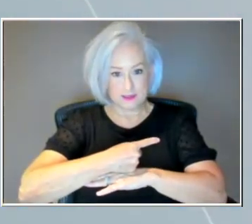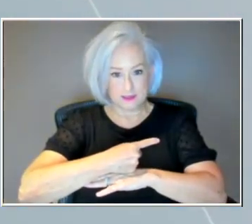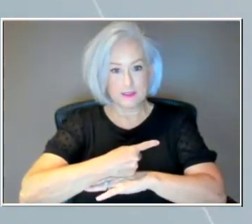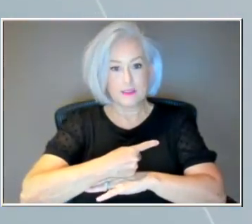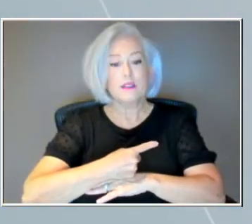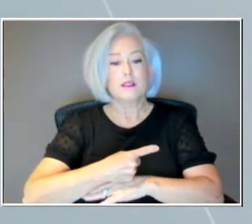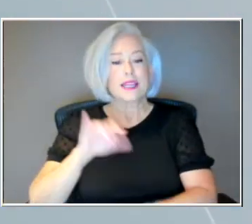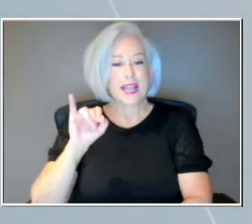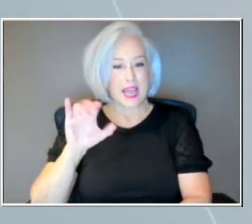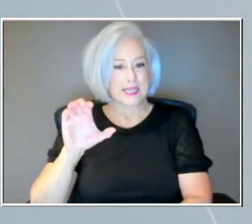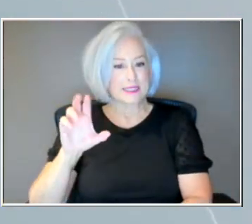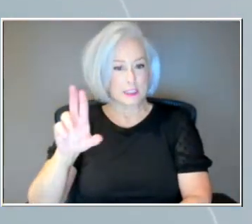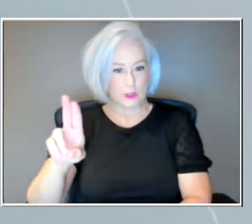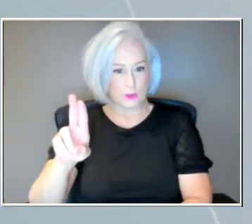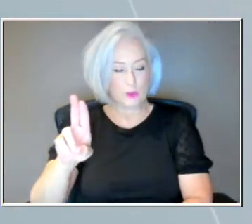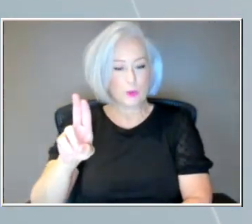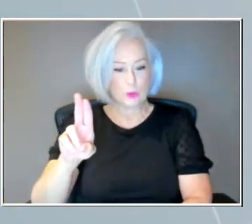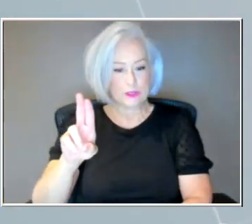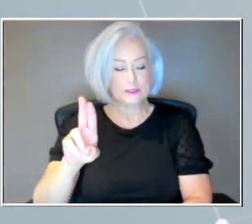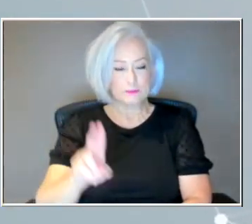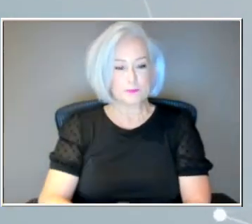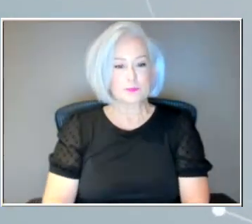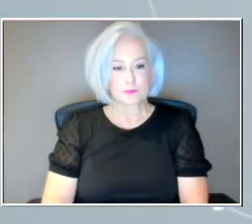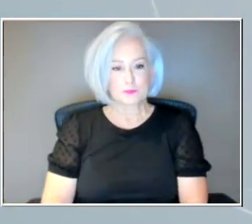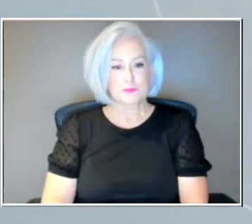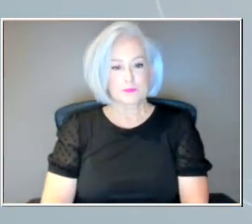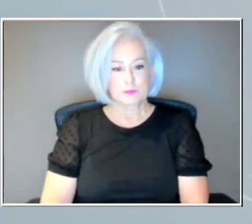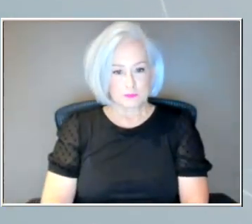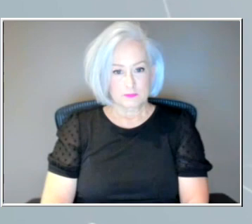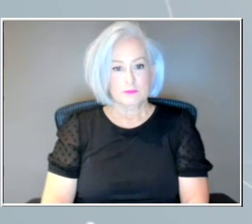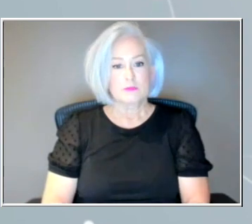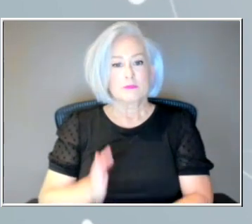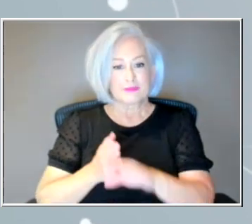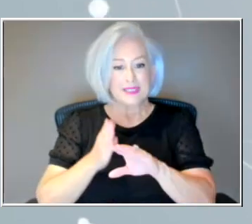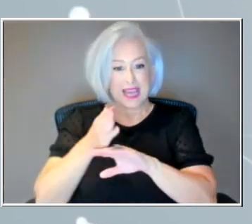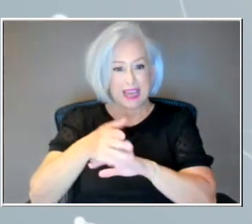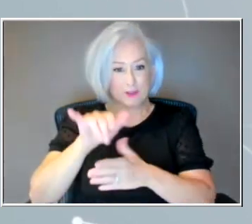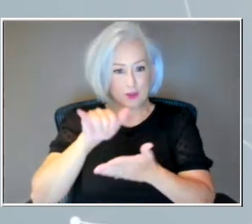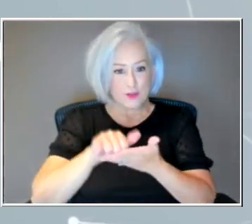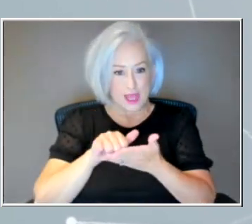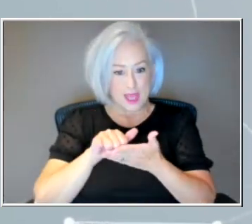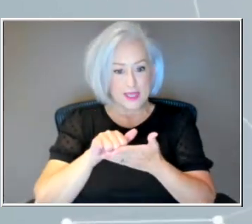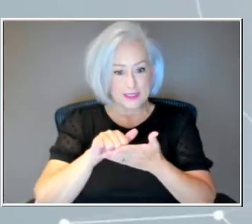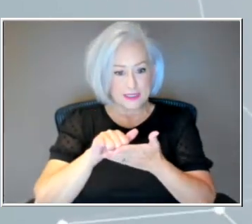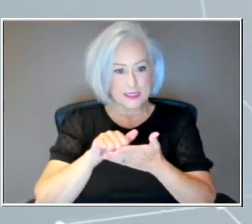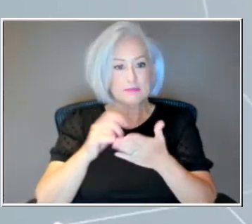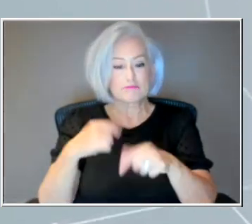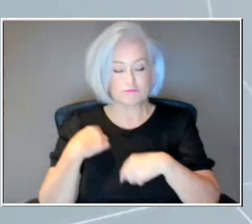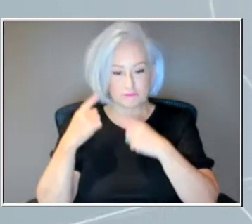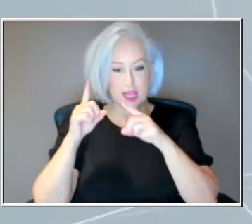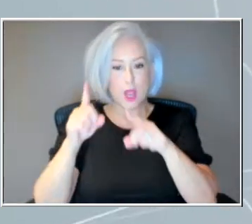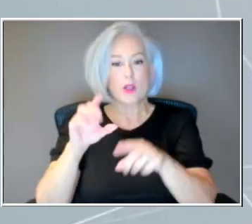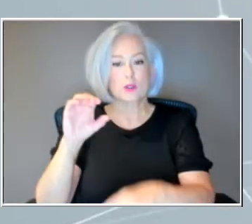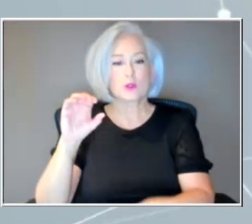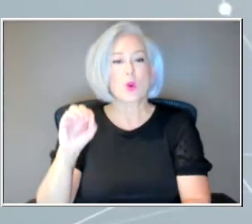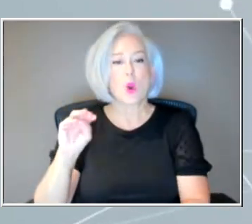ICU, and from there I went to Omaha, to the